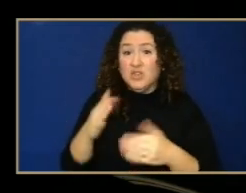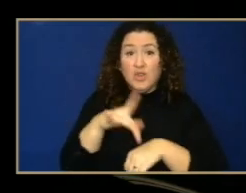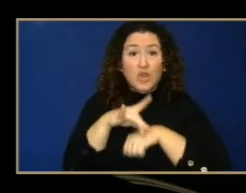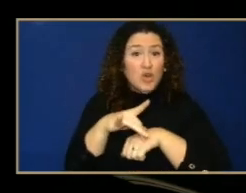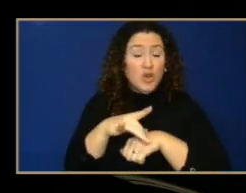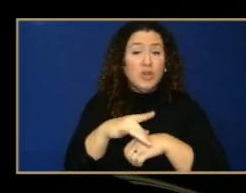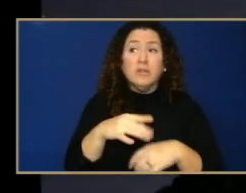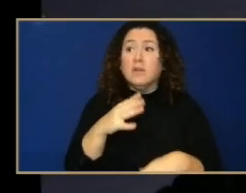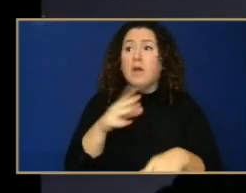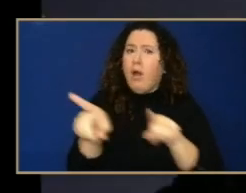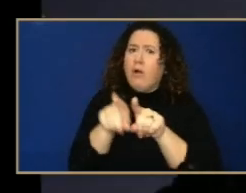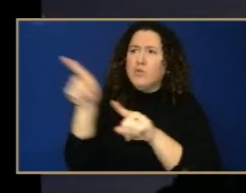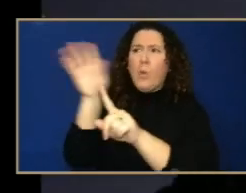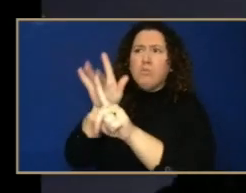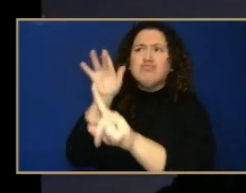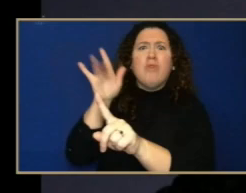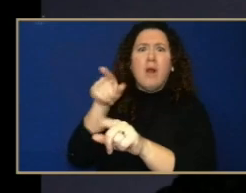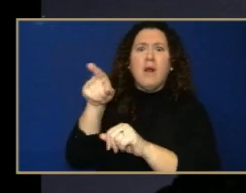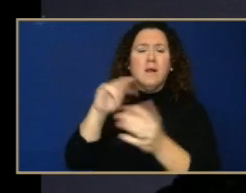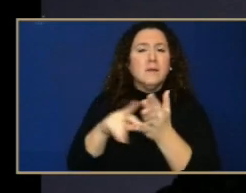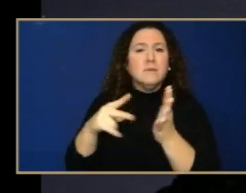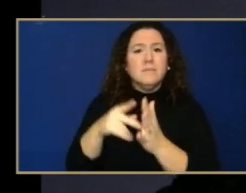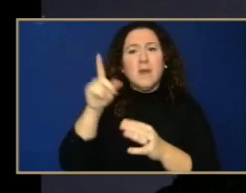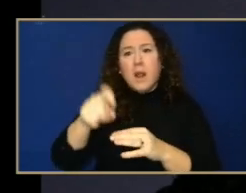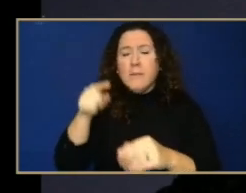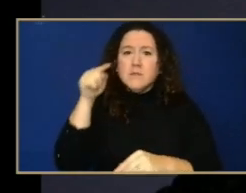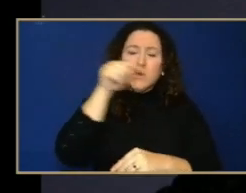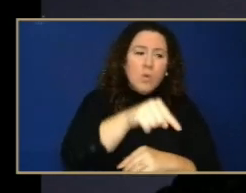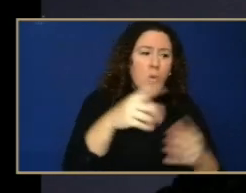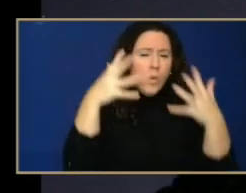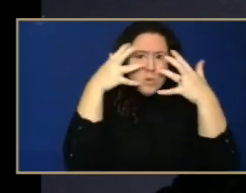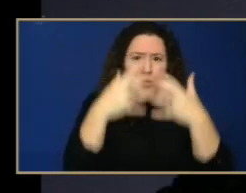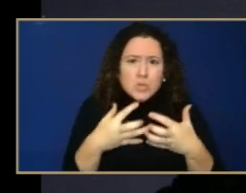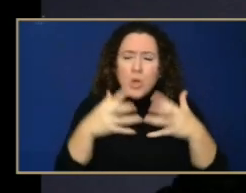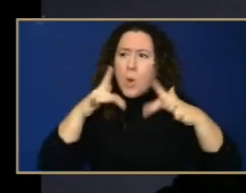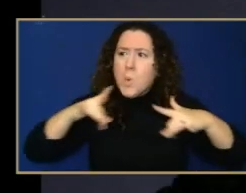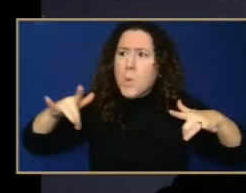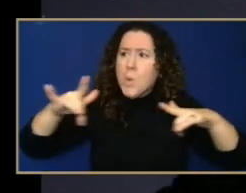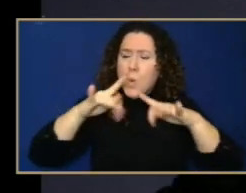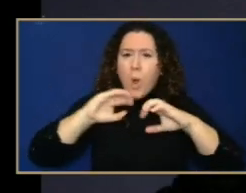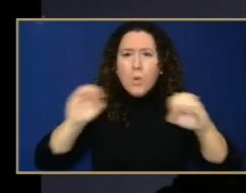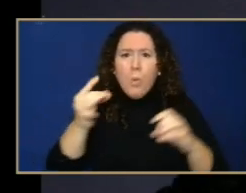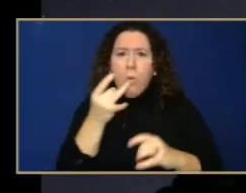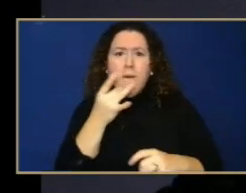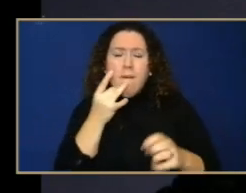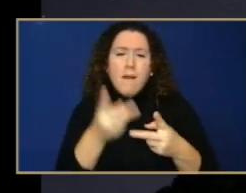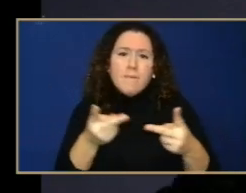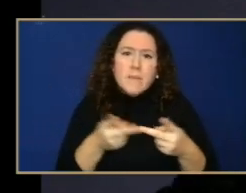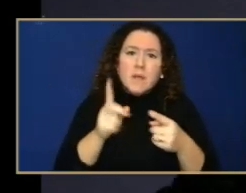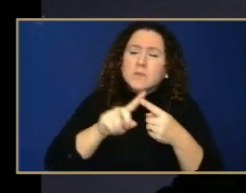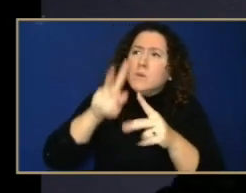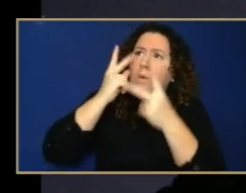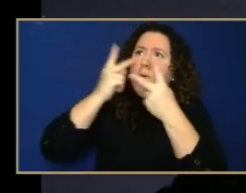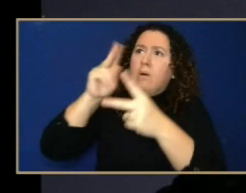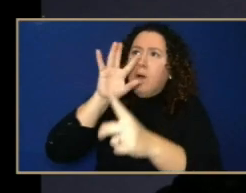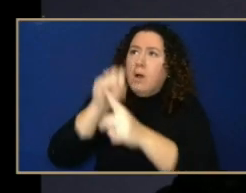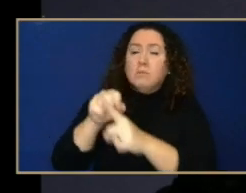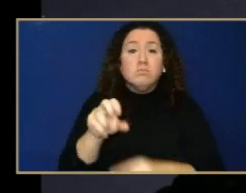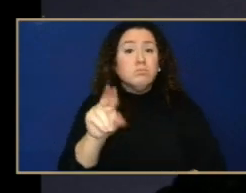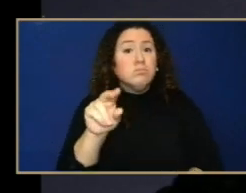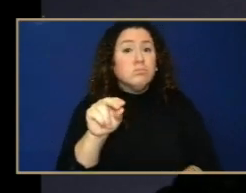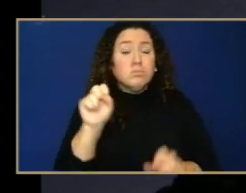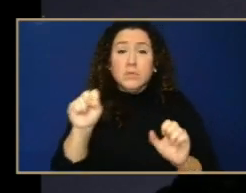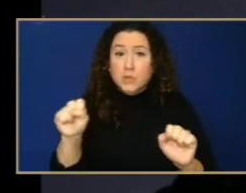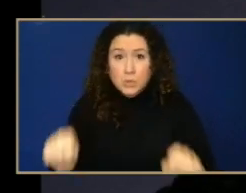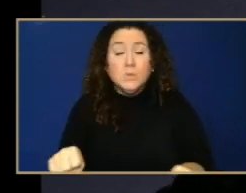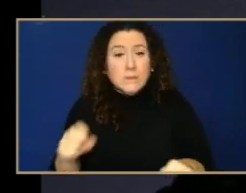the most well lit, heavily lit city on the planet on the Earth, then you can see the planets quite easily.